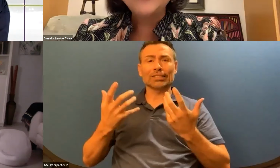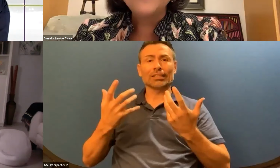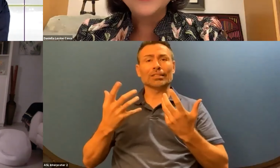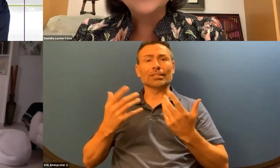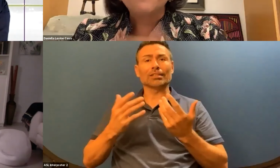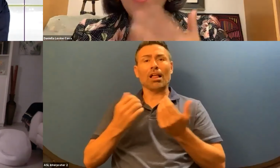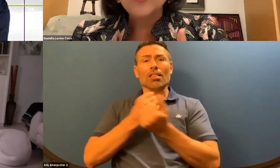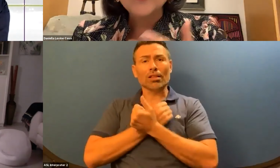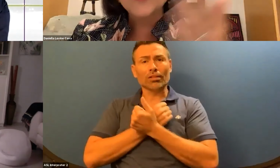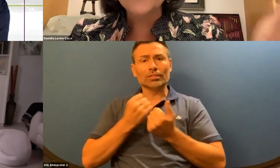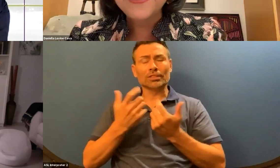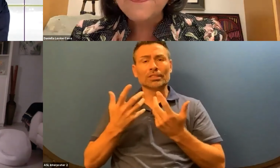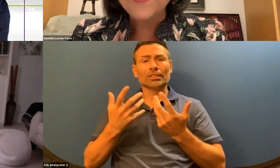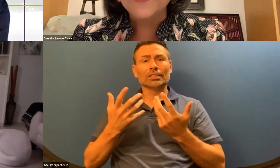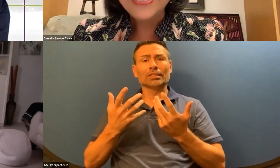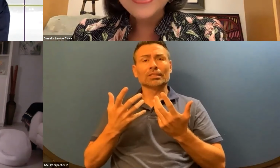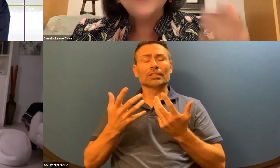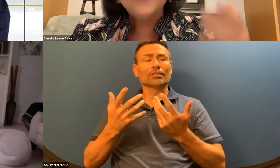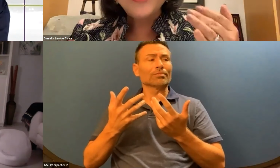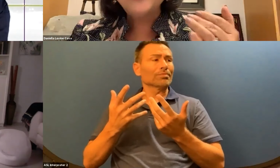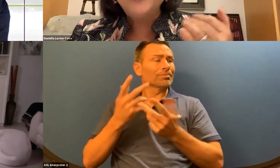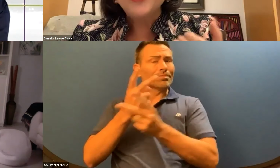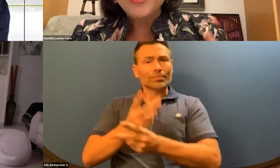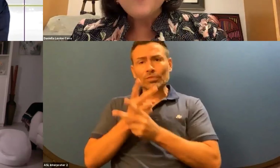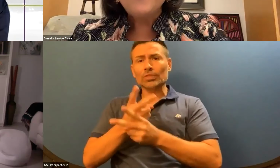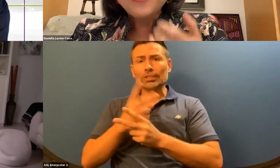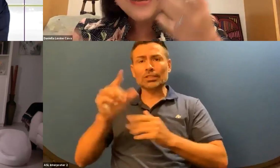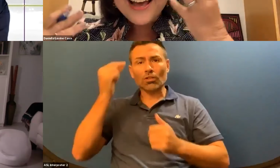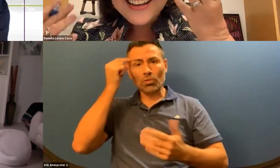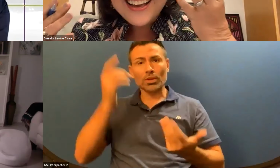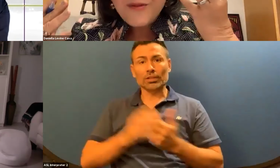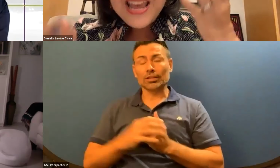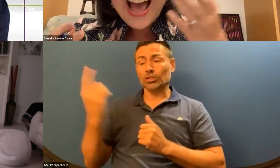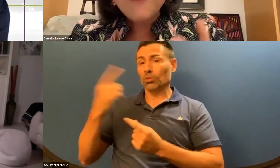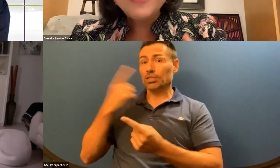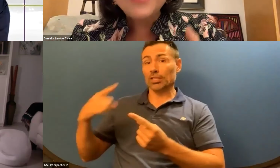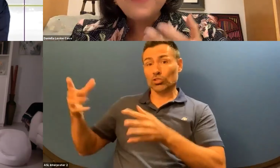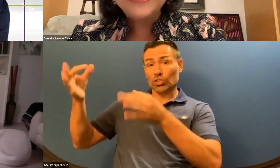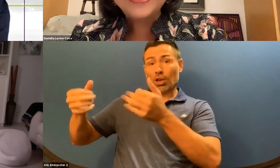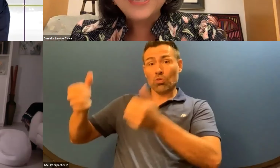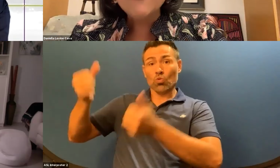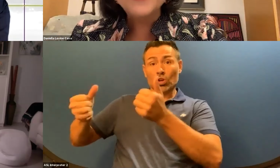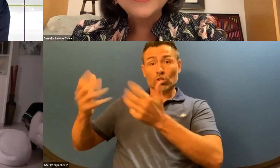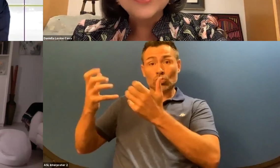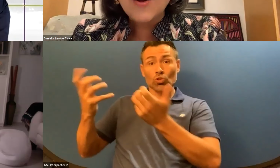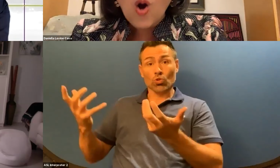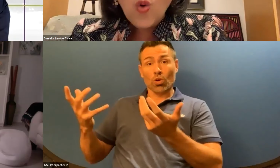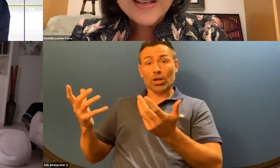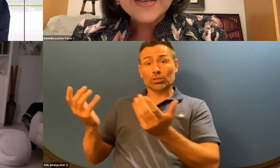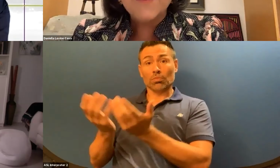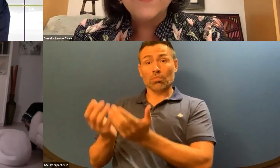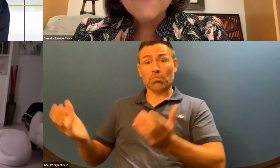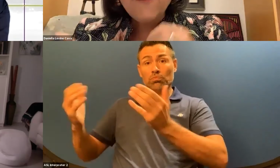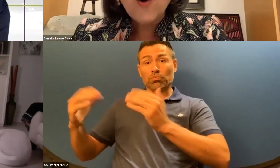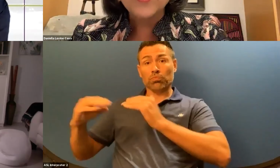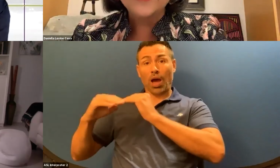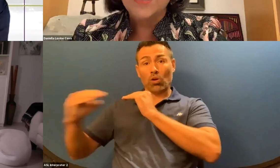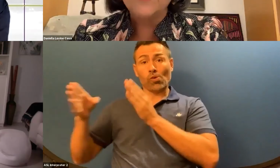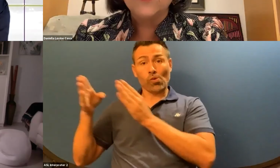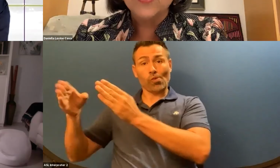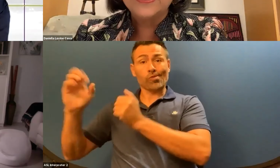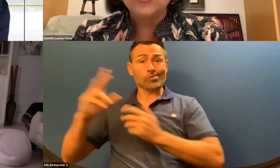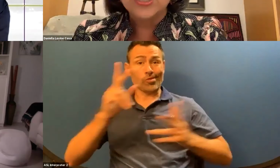Someone said to me, is it potholes over people? Look, we have the ability. Government has always come